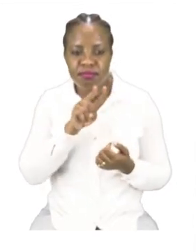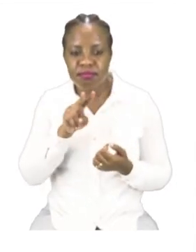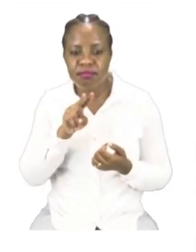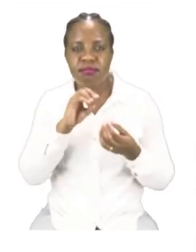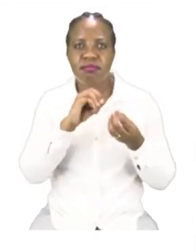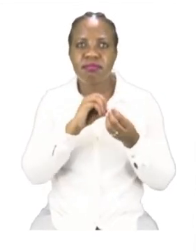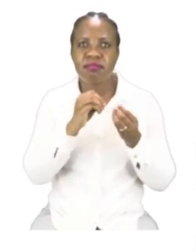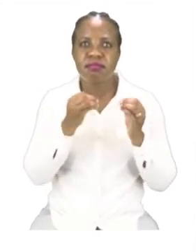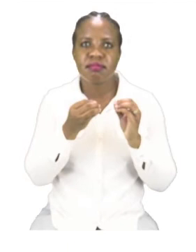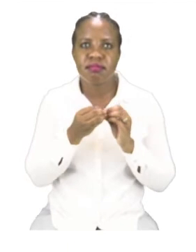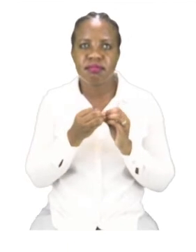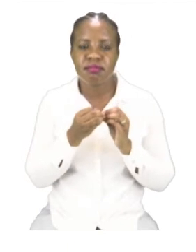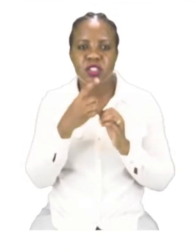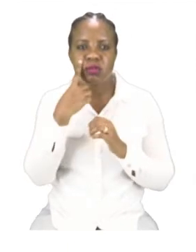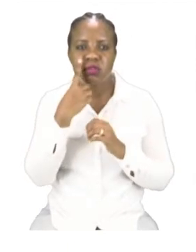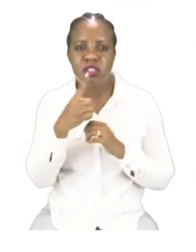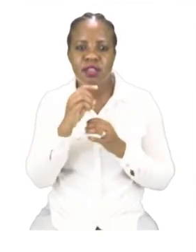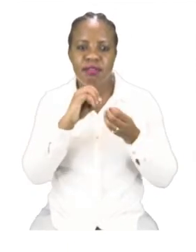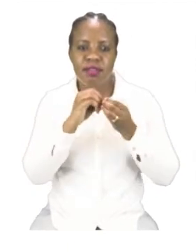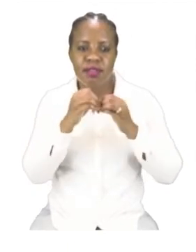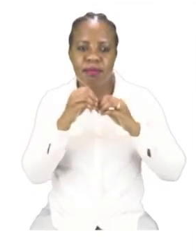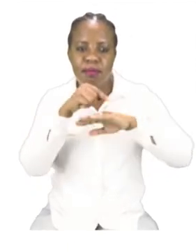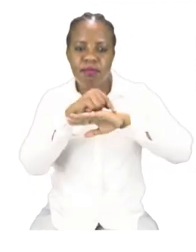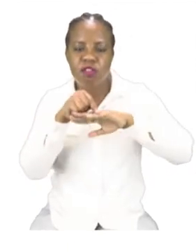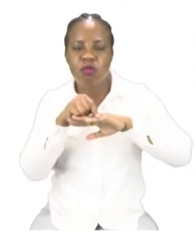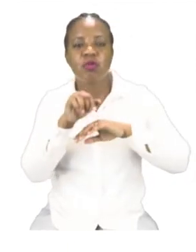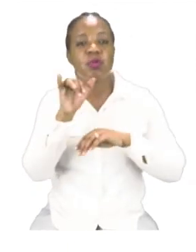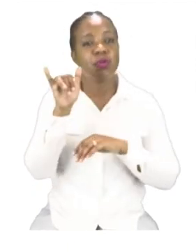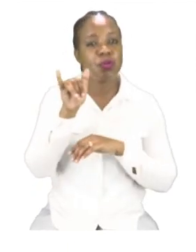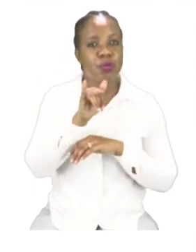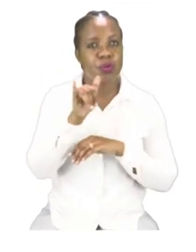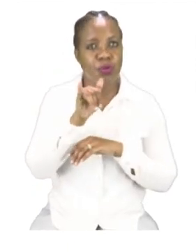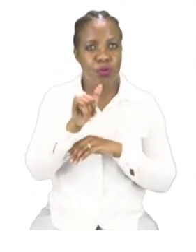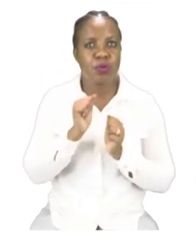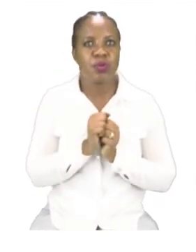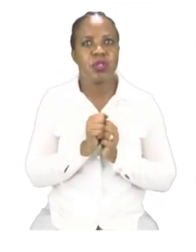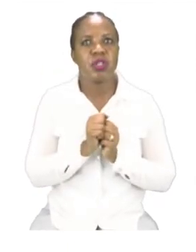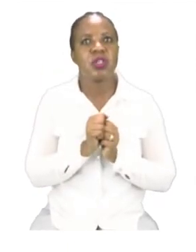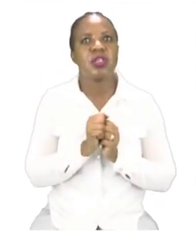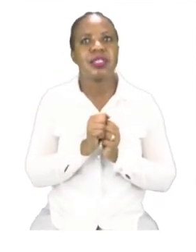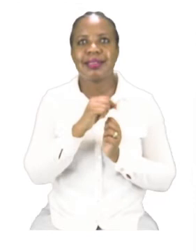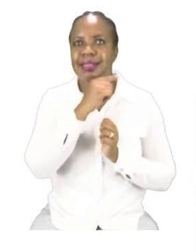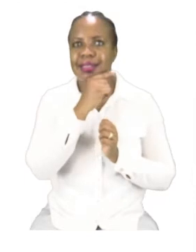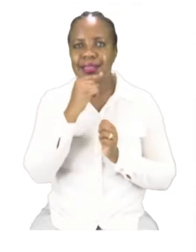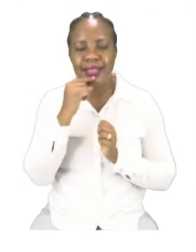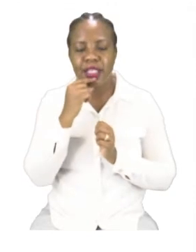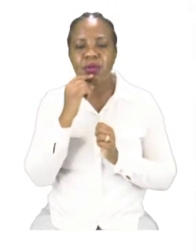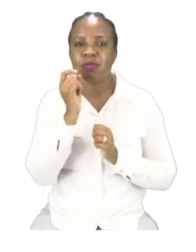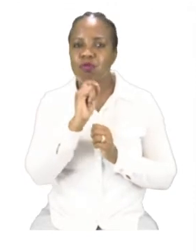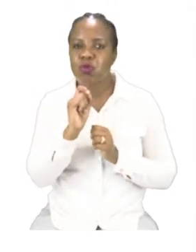the underlined digit. And then you are going to name the place value by